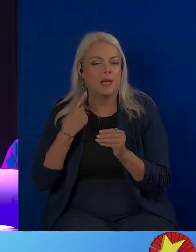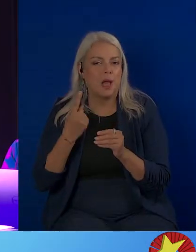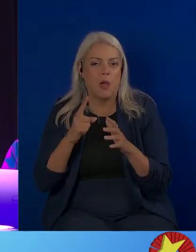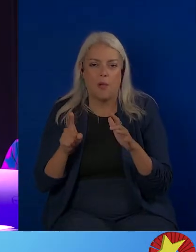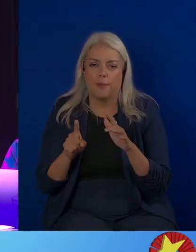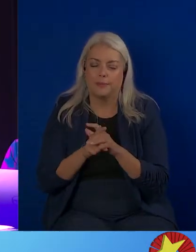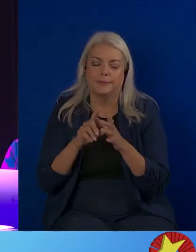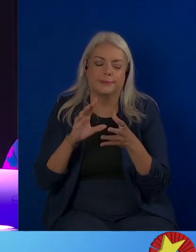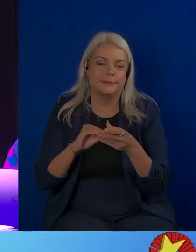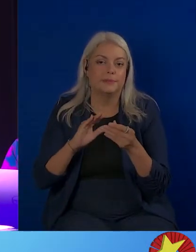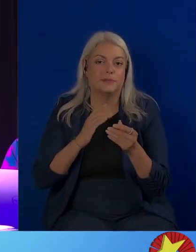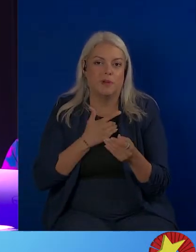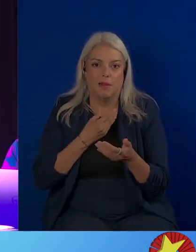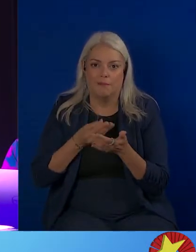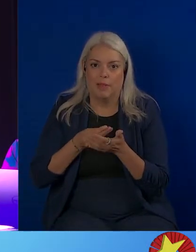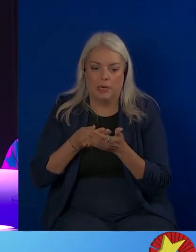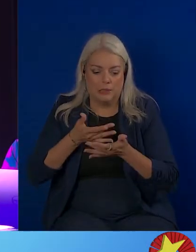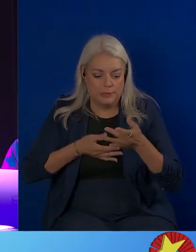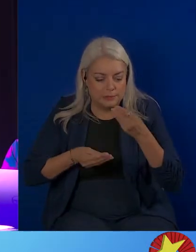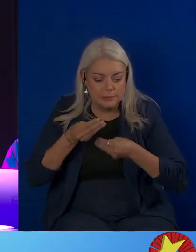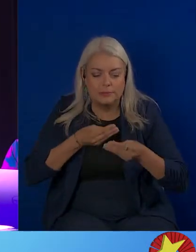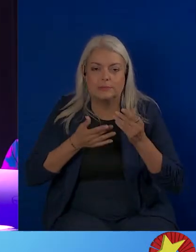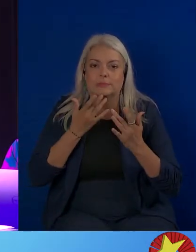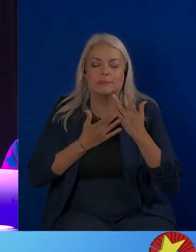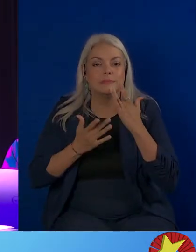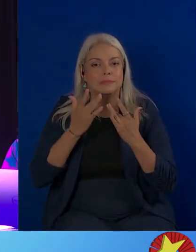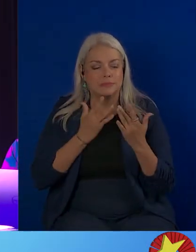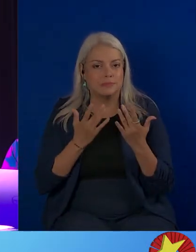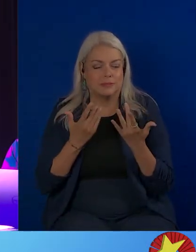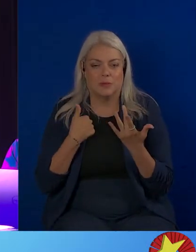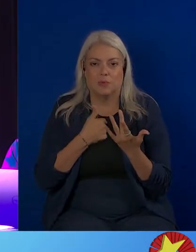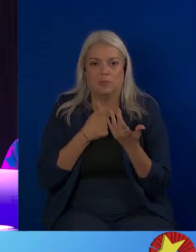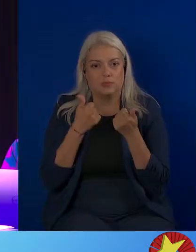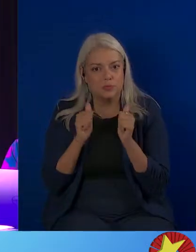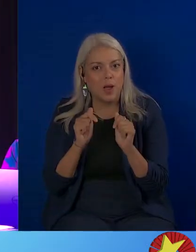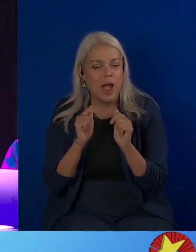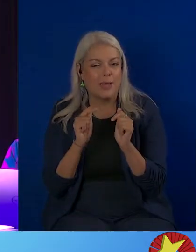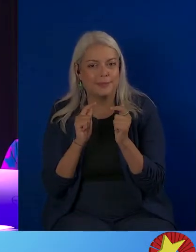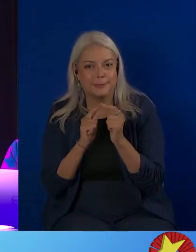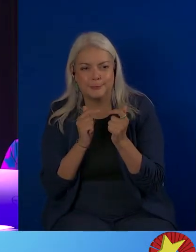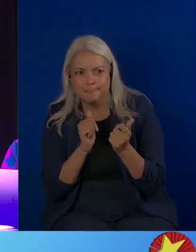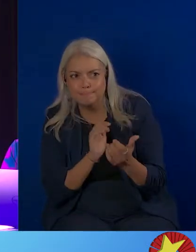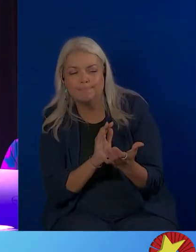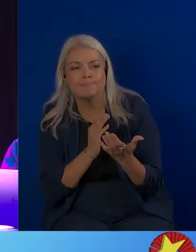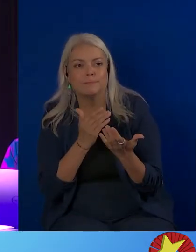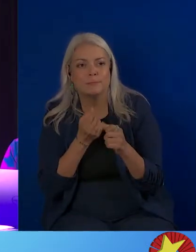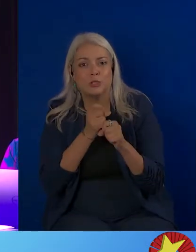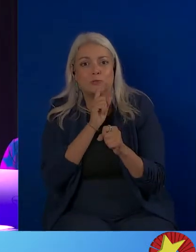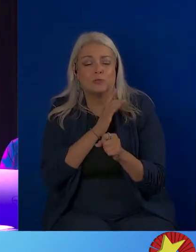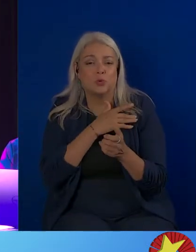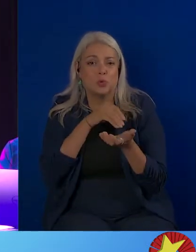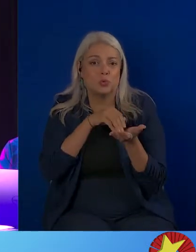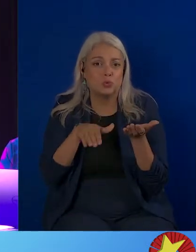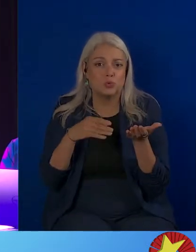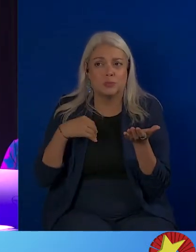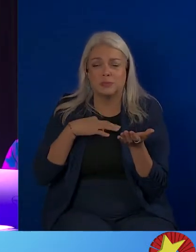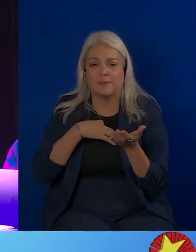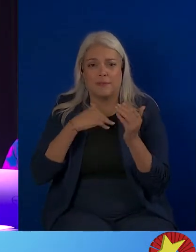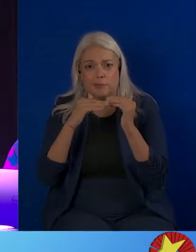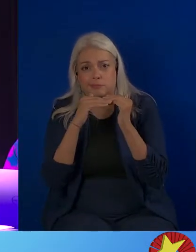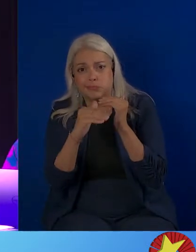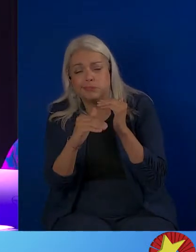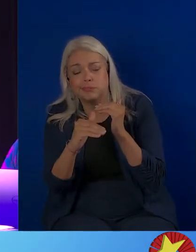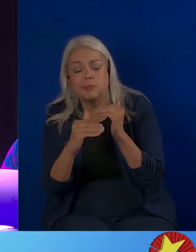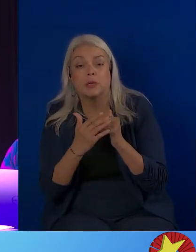challenges that we've been facing and the steps we've been taking to ensure a strong and stable future for our students. However,